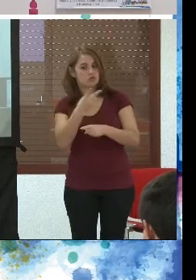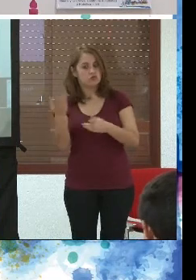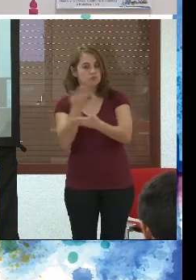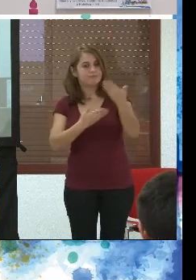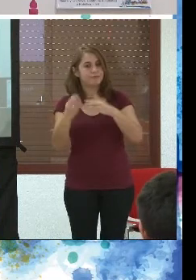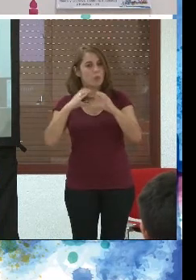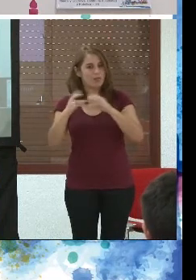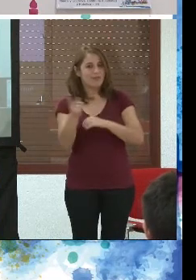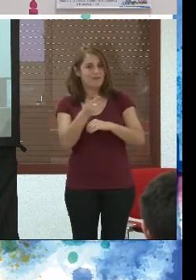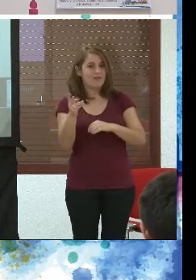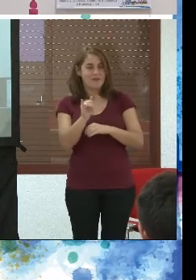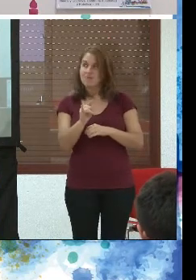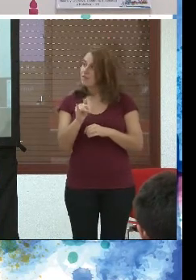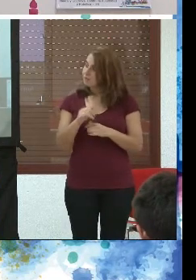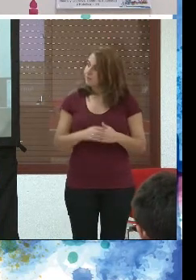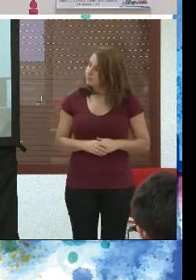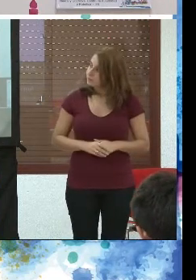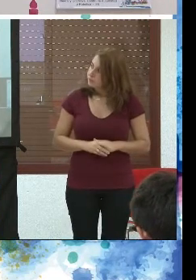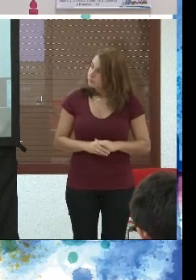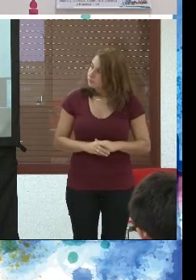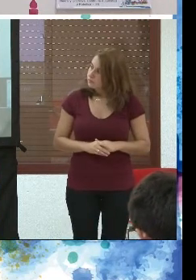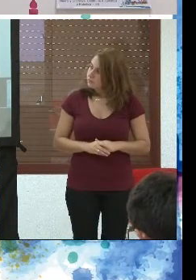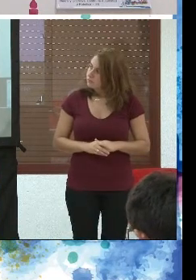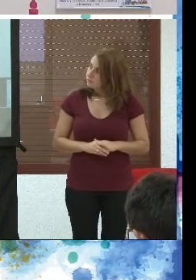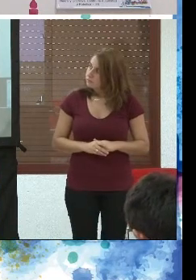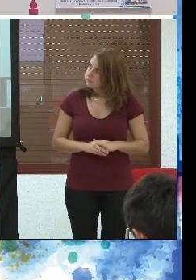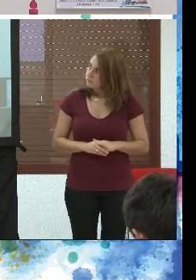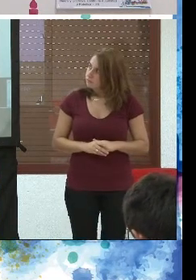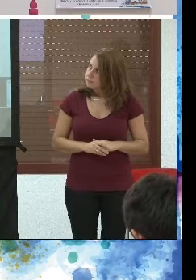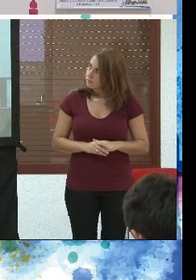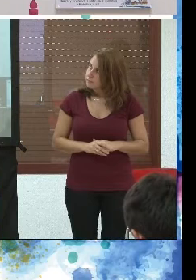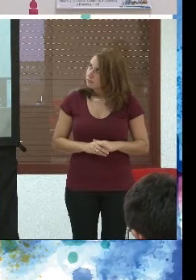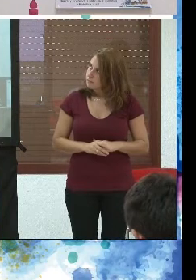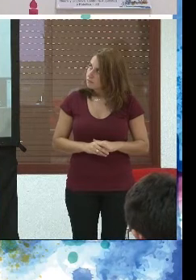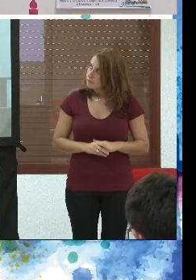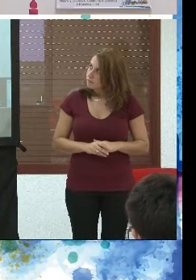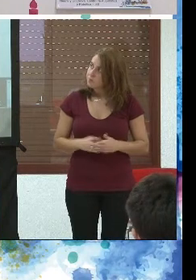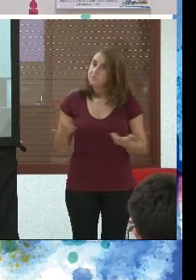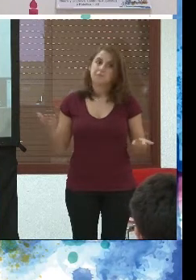channel, communicate between themselves through ActiveX. The code,